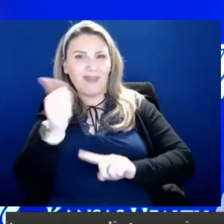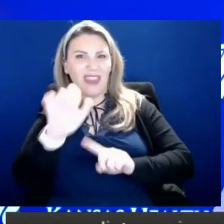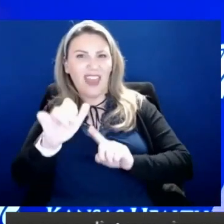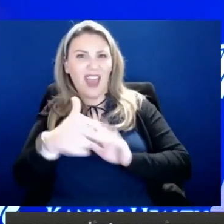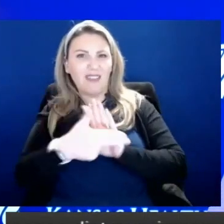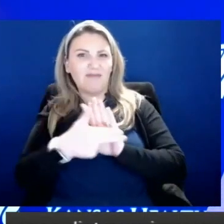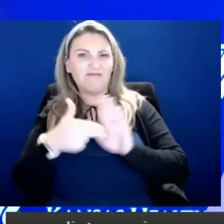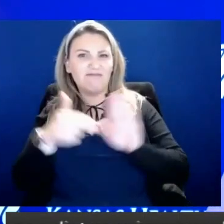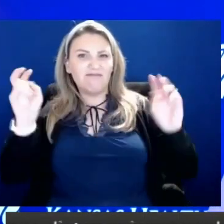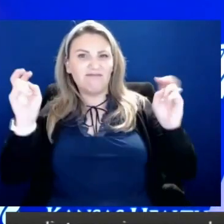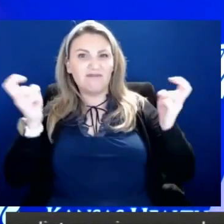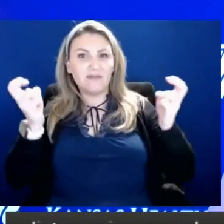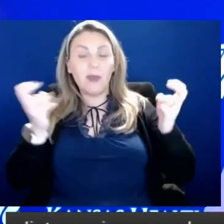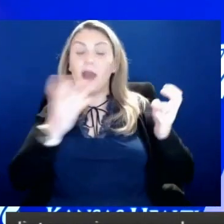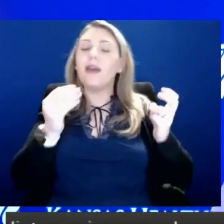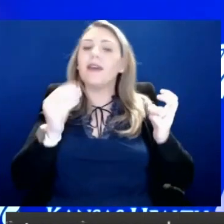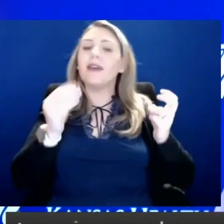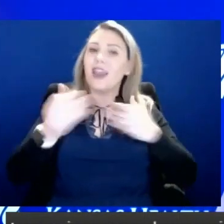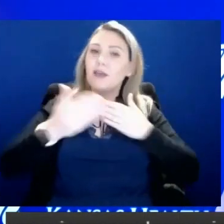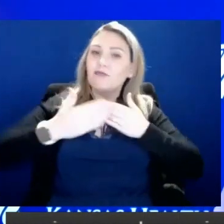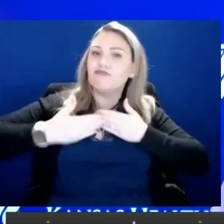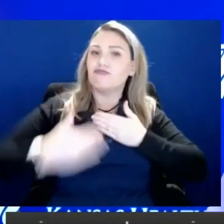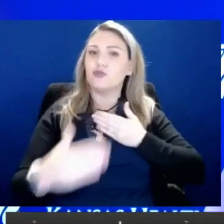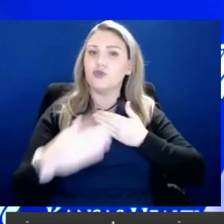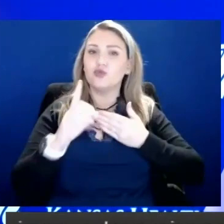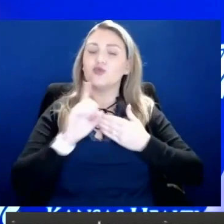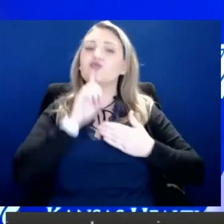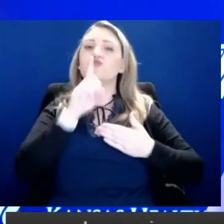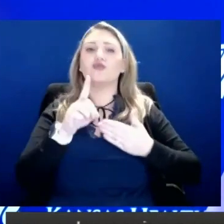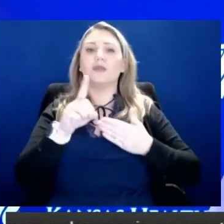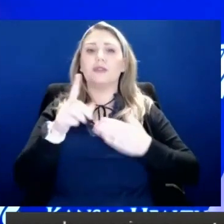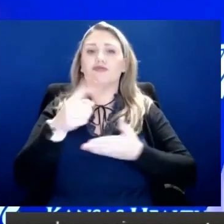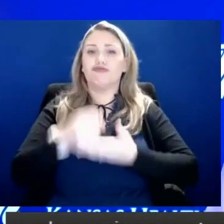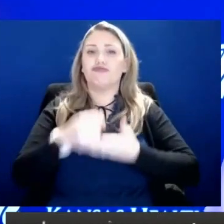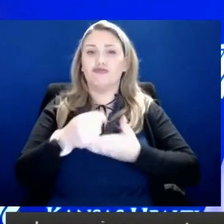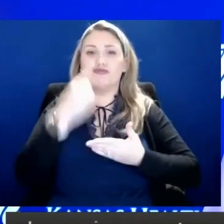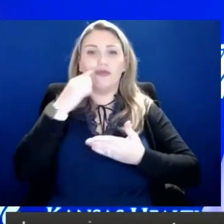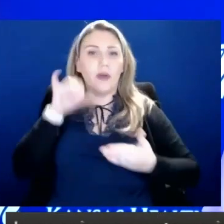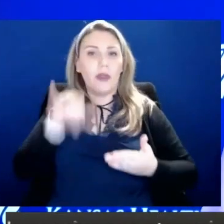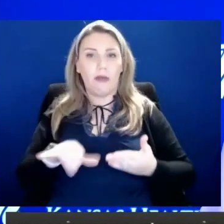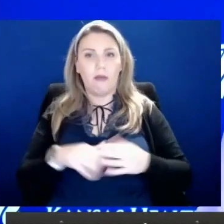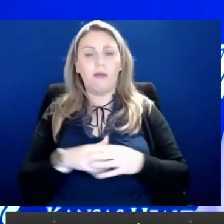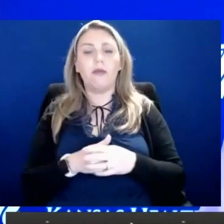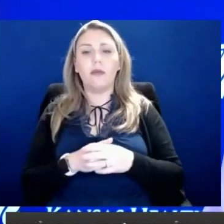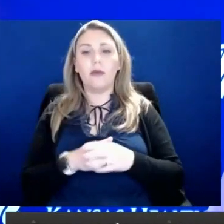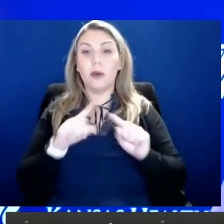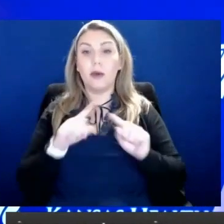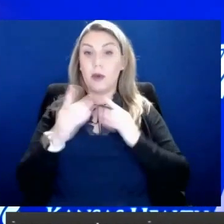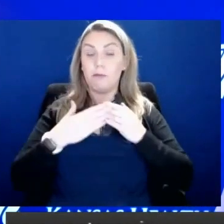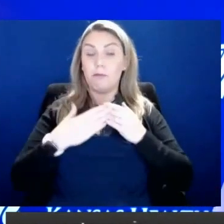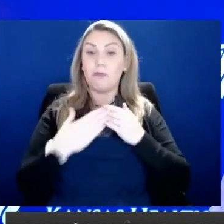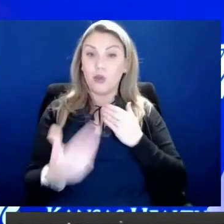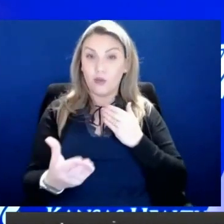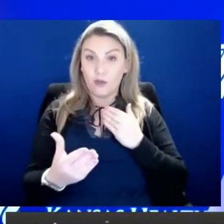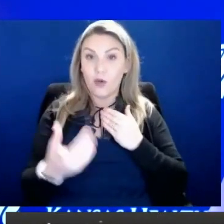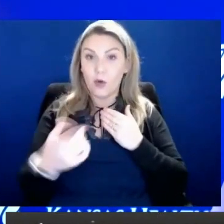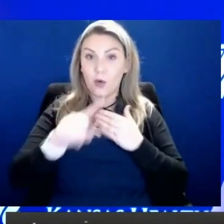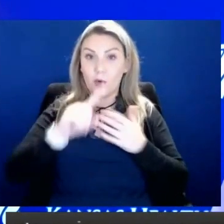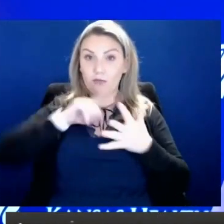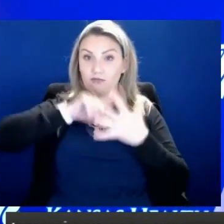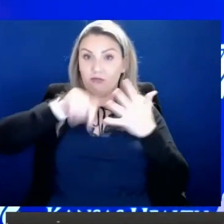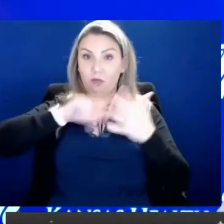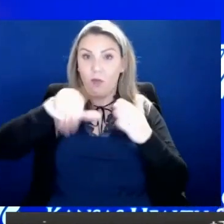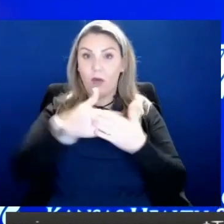really find diagnostics for this, and then of course treatment. But moving forward, those are all the things that we need to figure